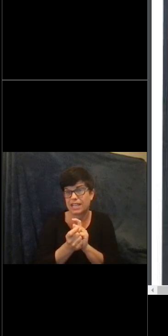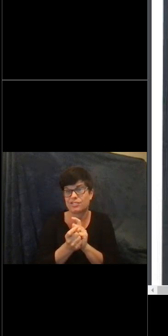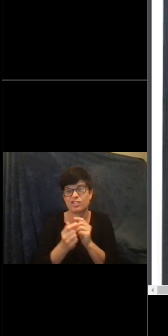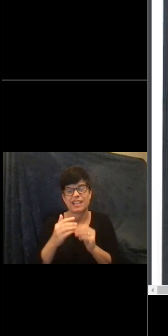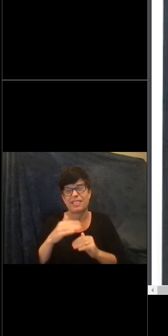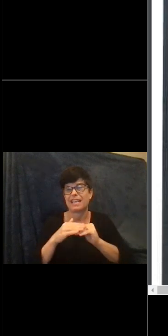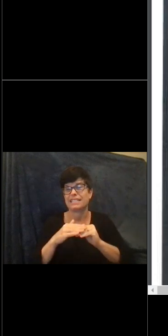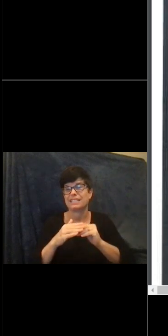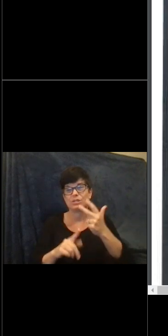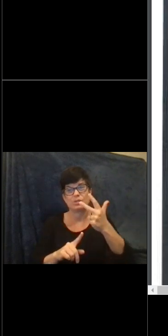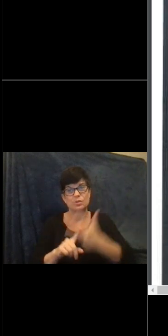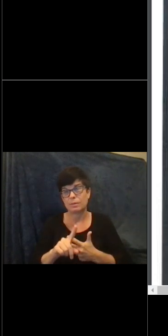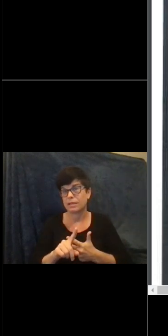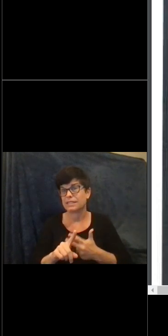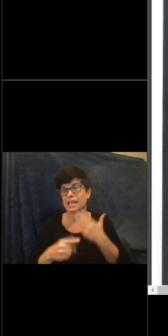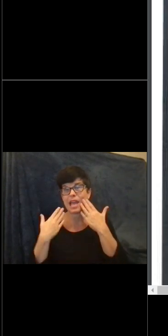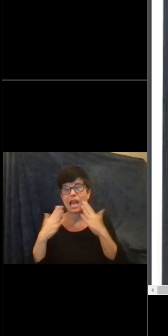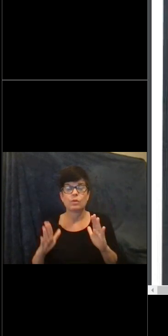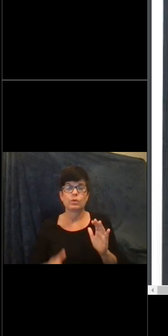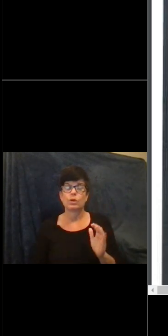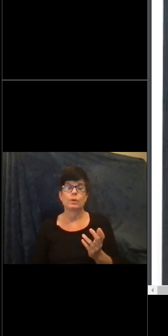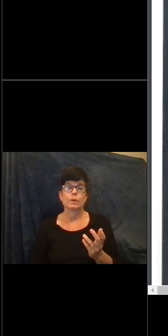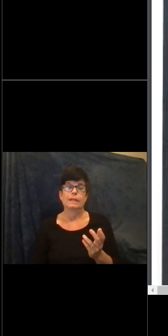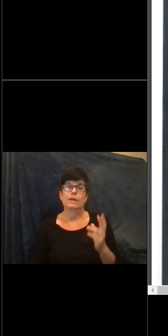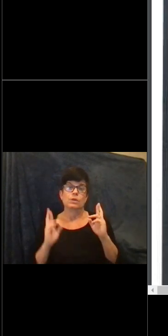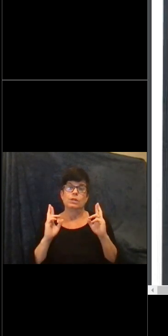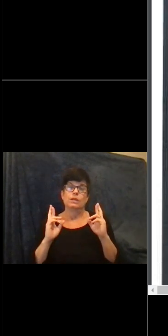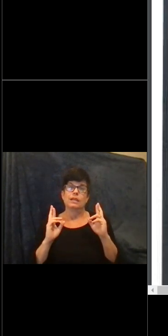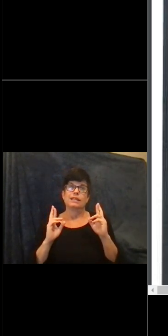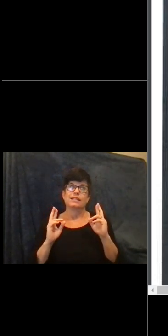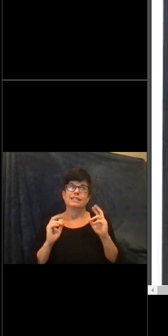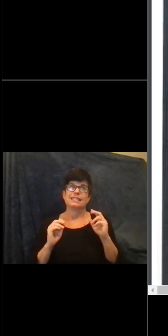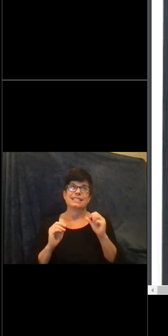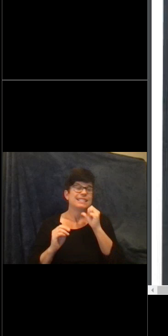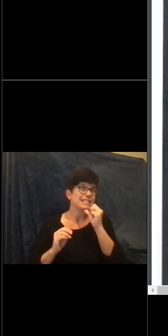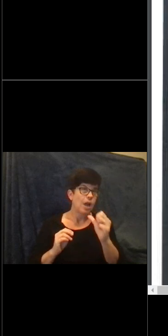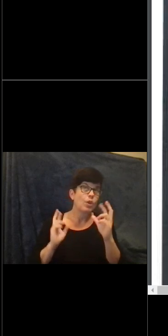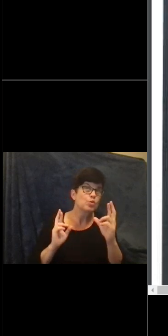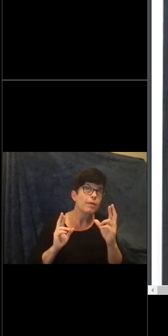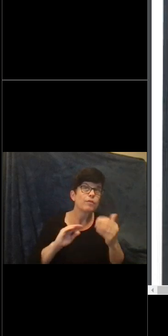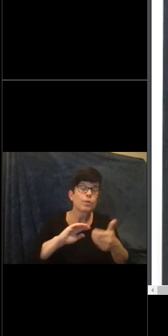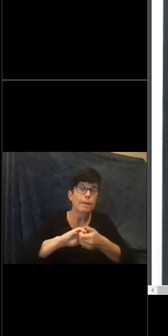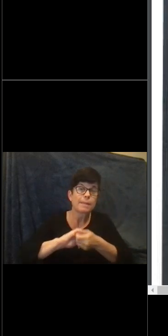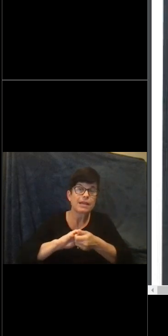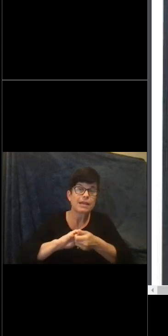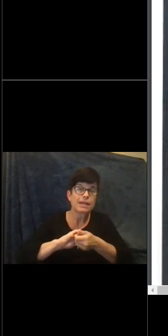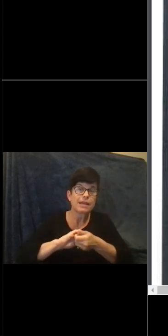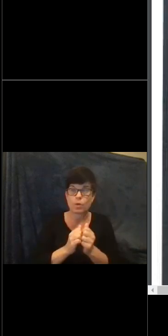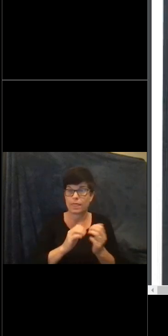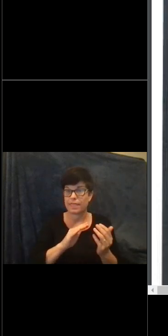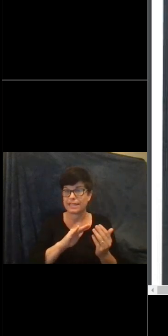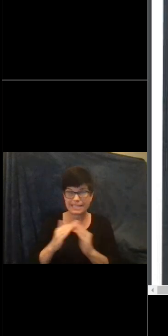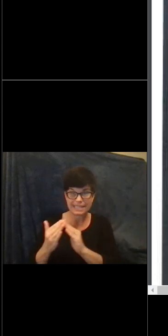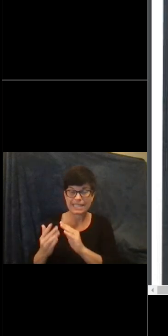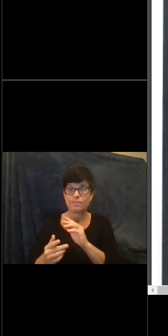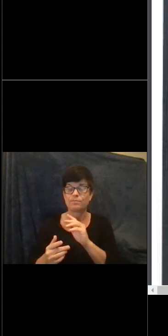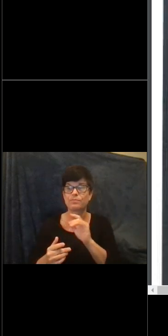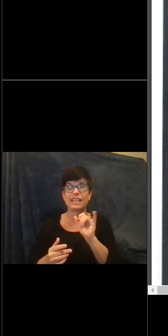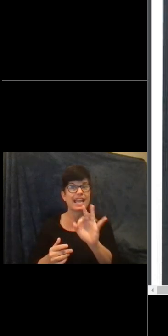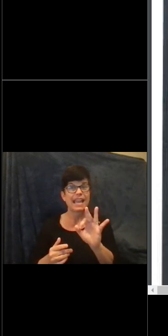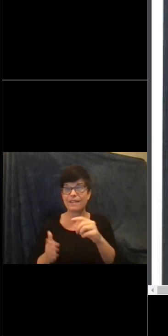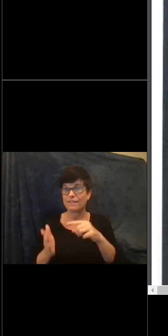is what I was hoping from a collaboration with the city. Again, if this was, you know, when we first put it in, if this is what you wanted at